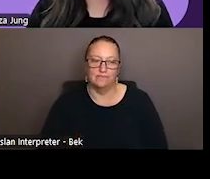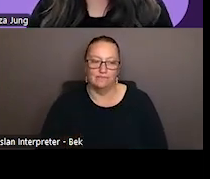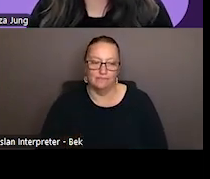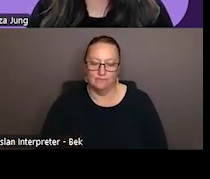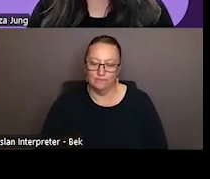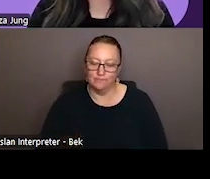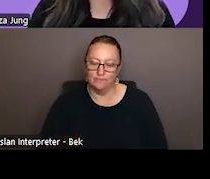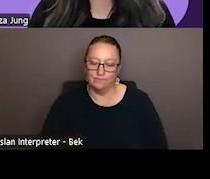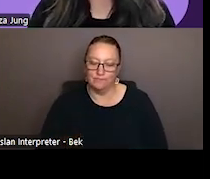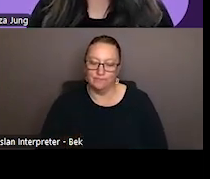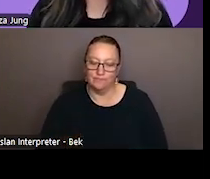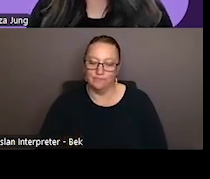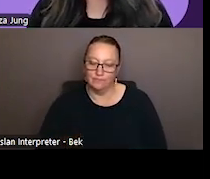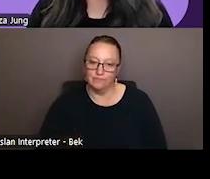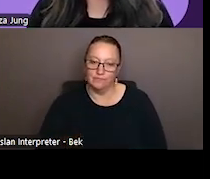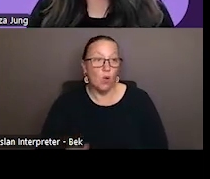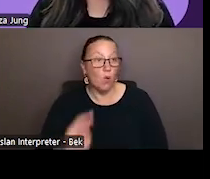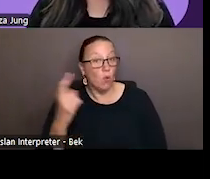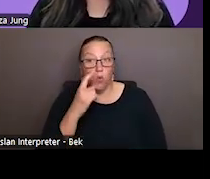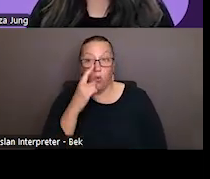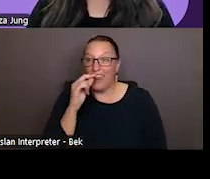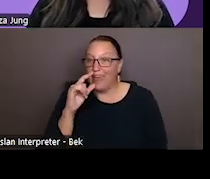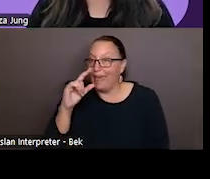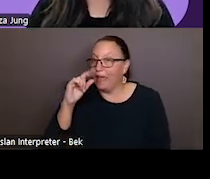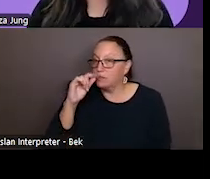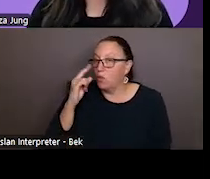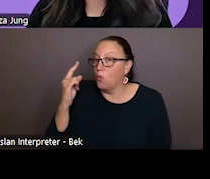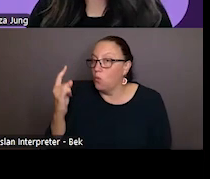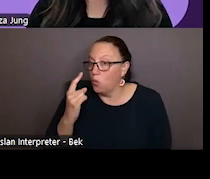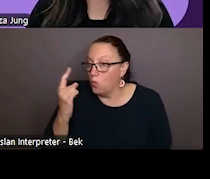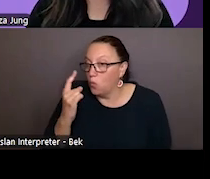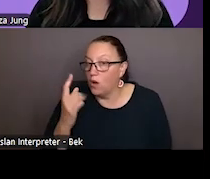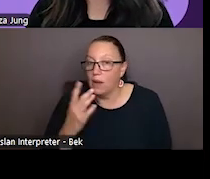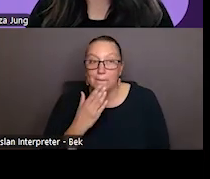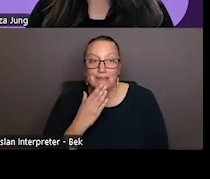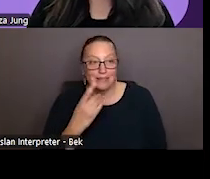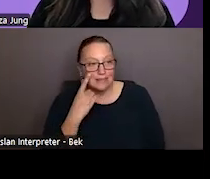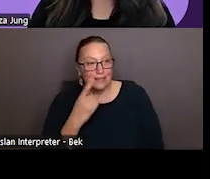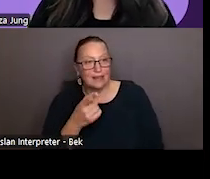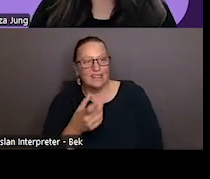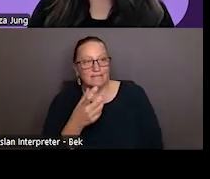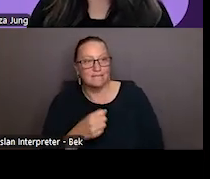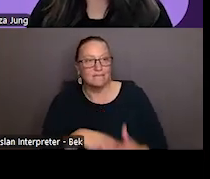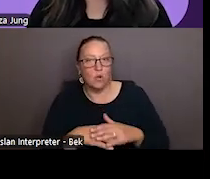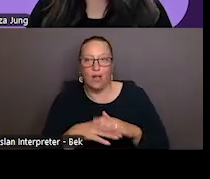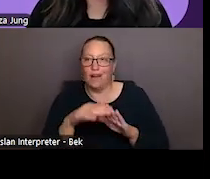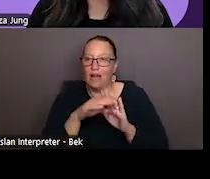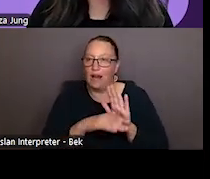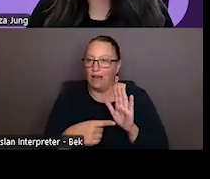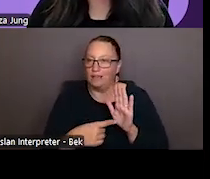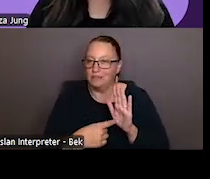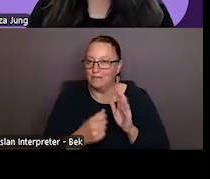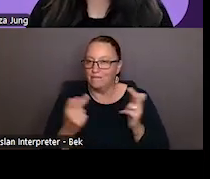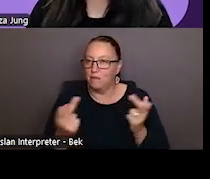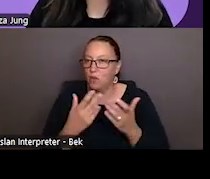Now, getting into eligibility, please note that the full guidelines are available on our